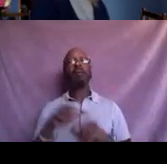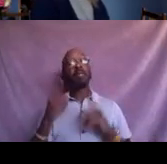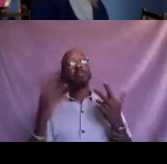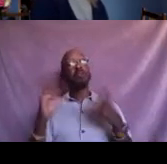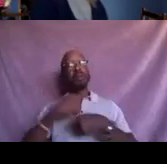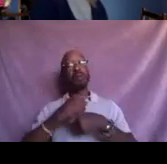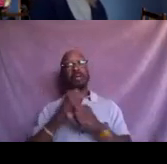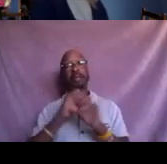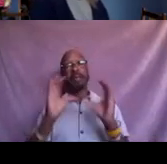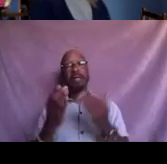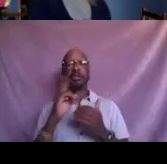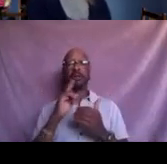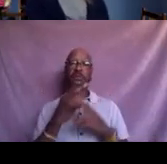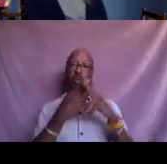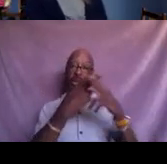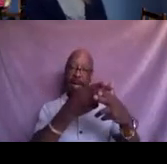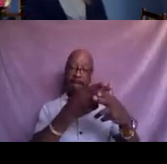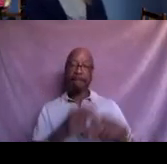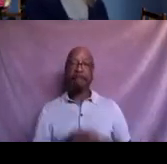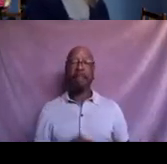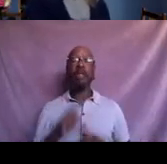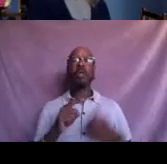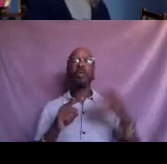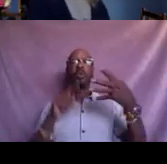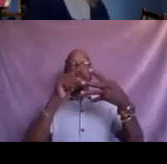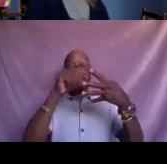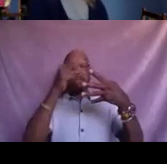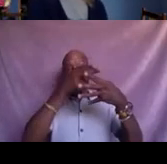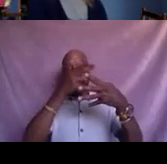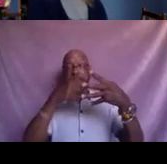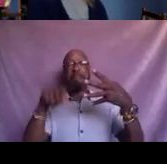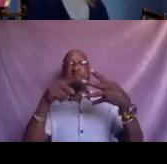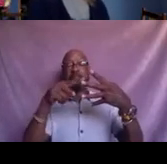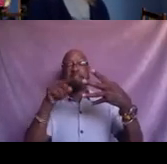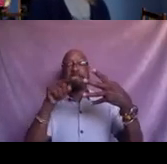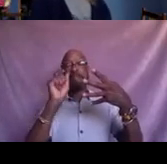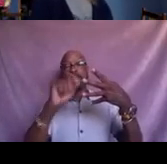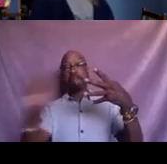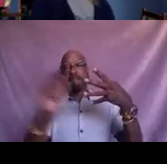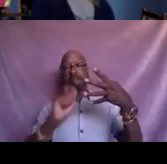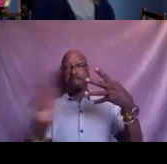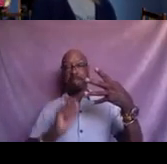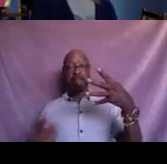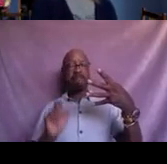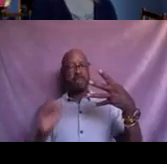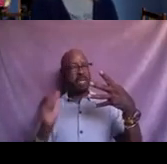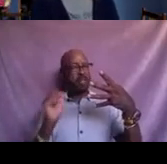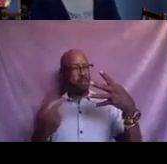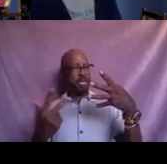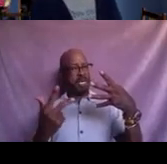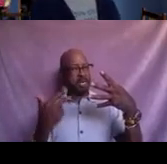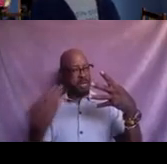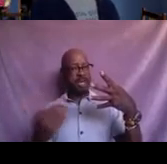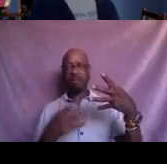it a name. And then you should have filled out one of these three spaces. You can fill out all three if you want. Totally fine.